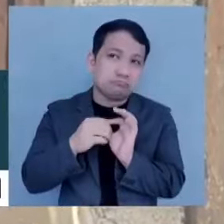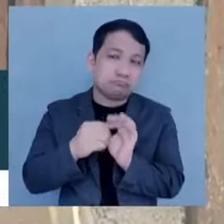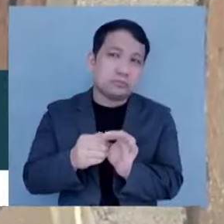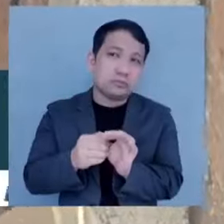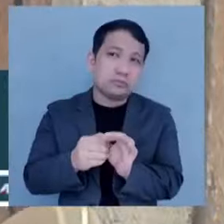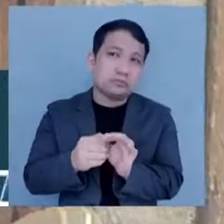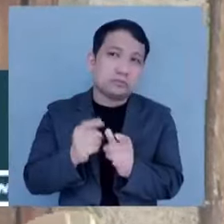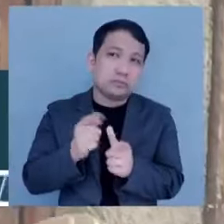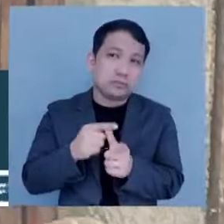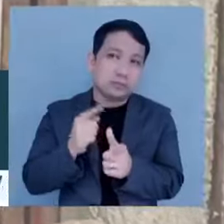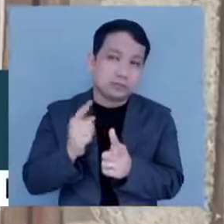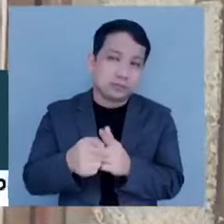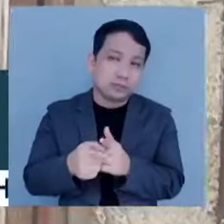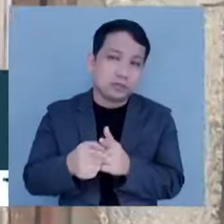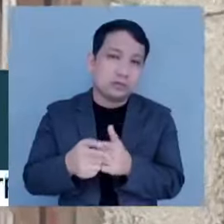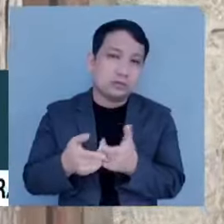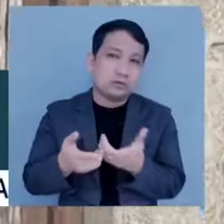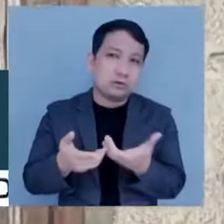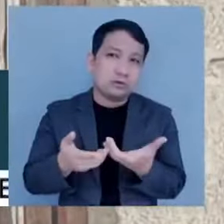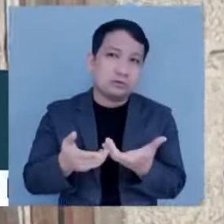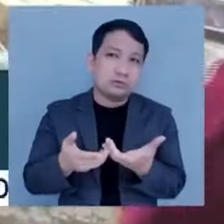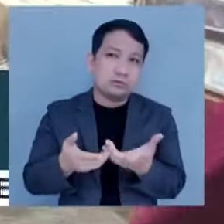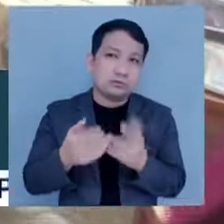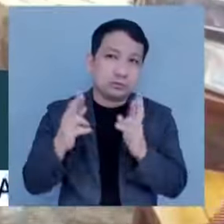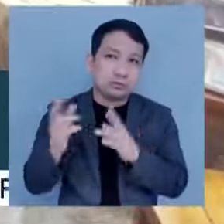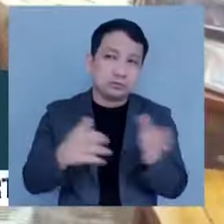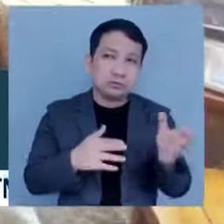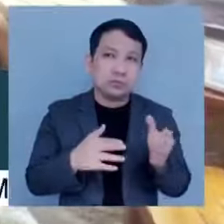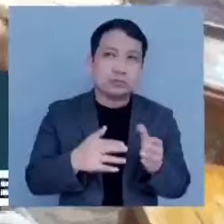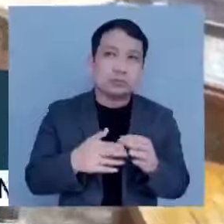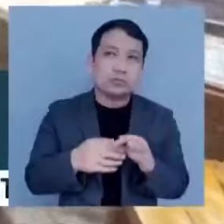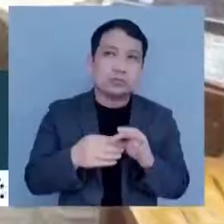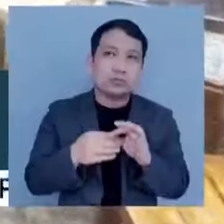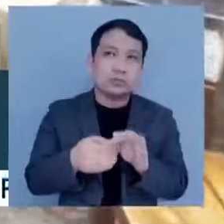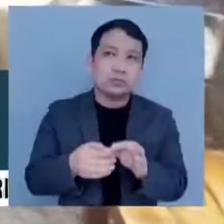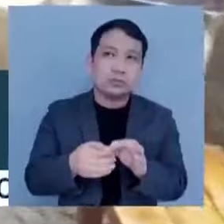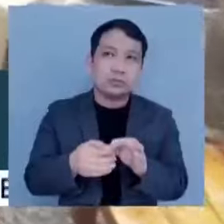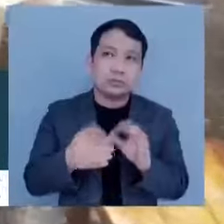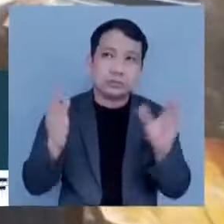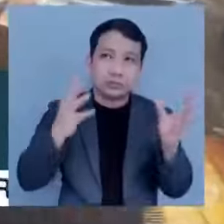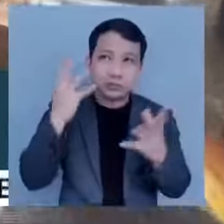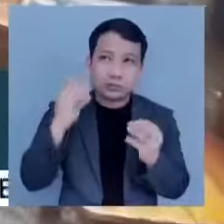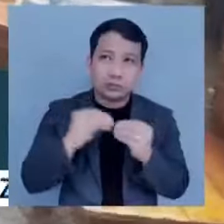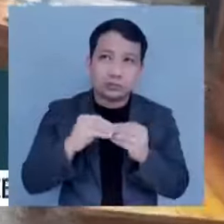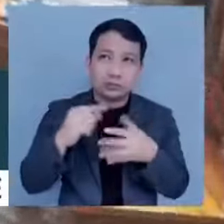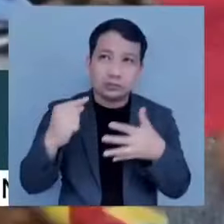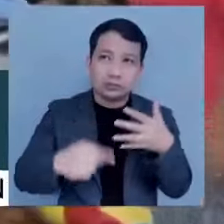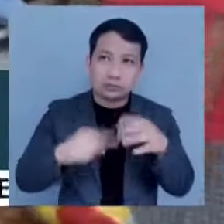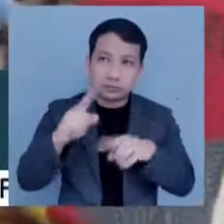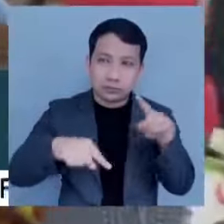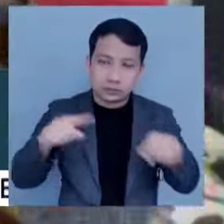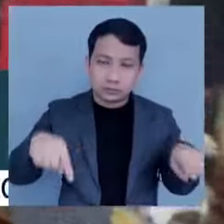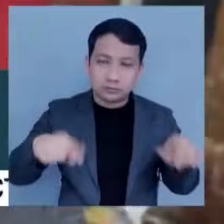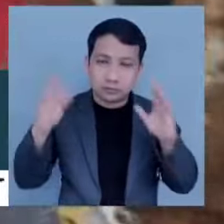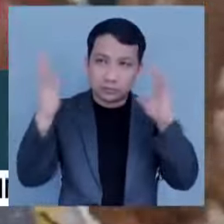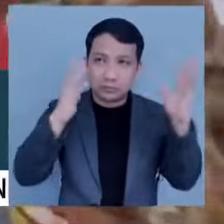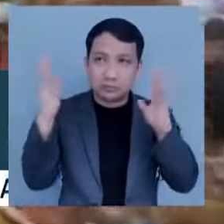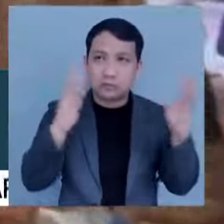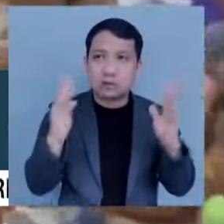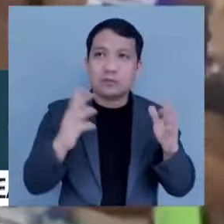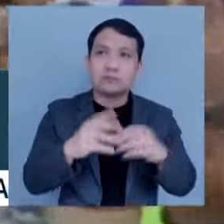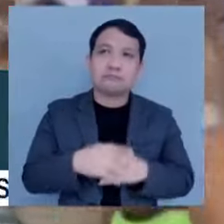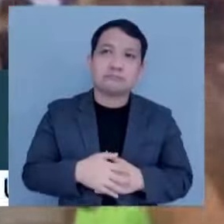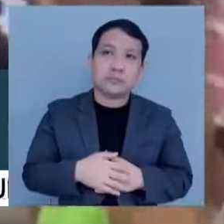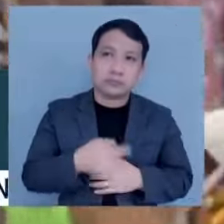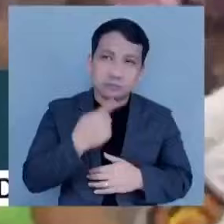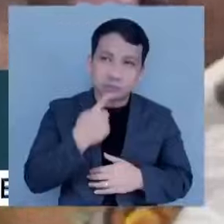to deal with hopefully it doesn't turn into a really bad storm, but if it does, then we'll be dealing with multiple storms. I can't say that we